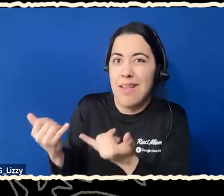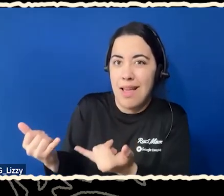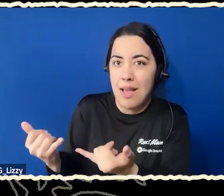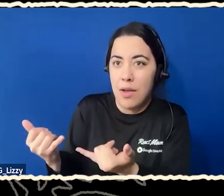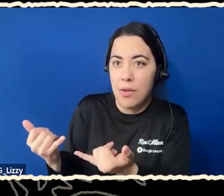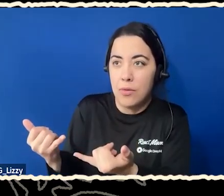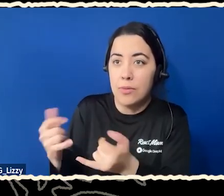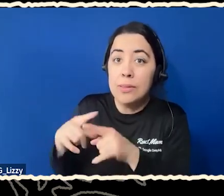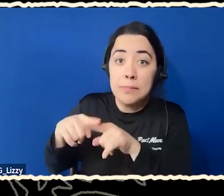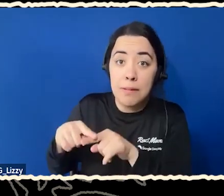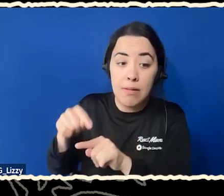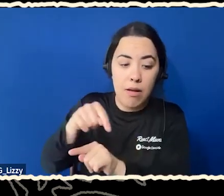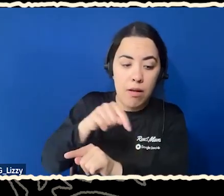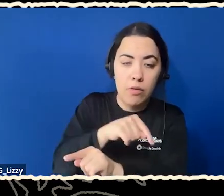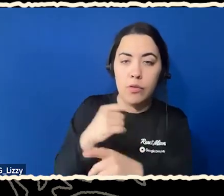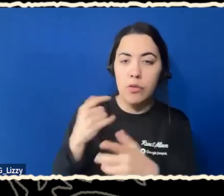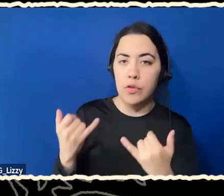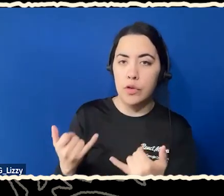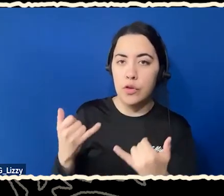current props and state?